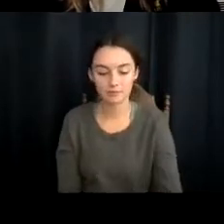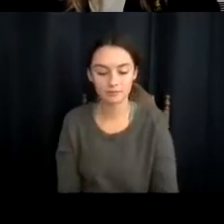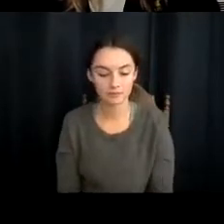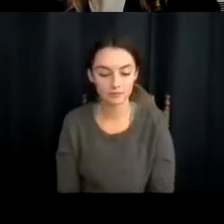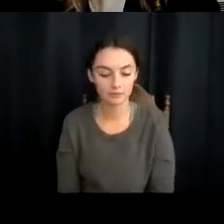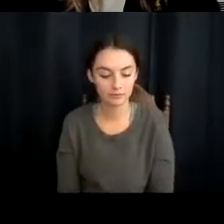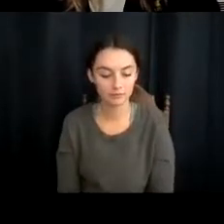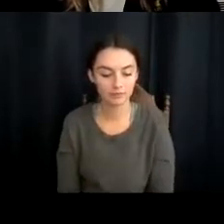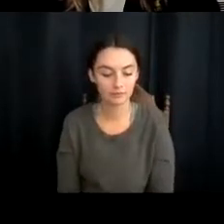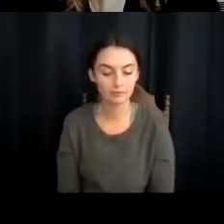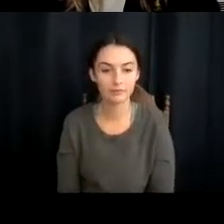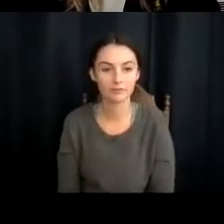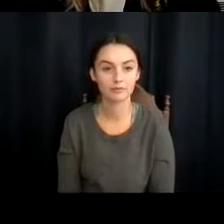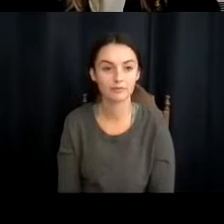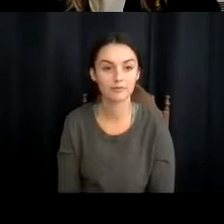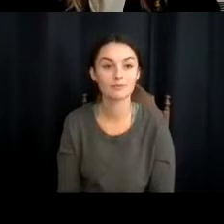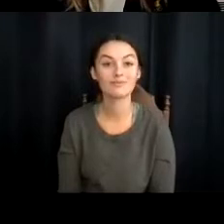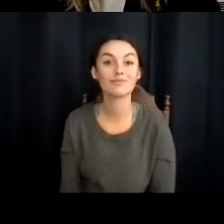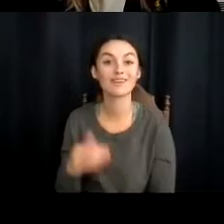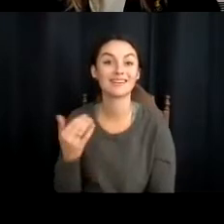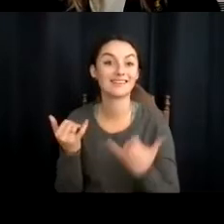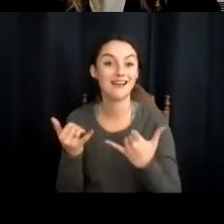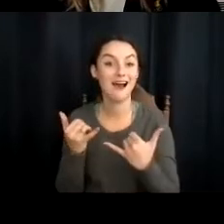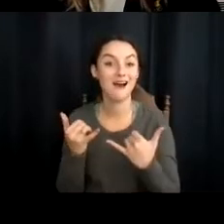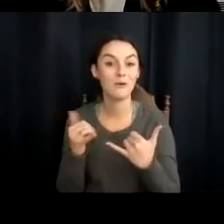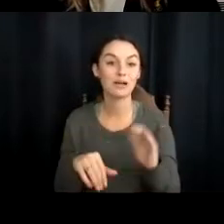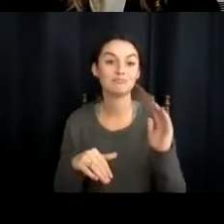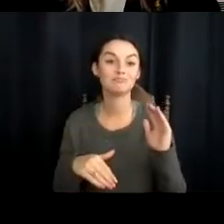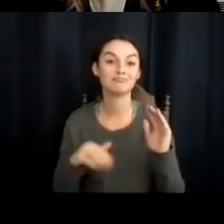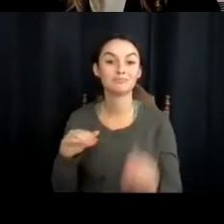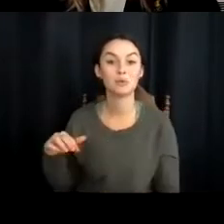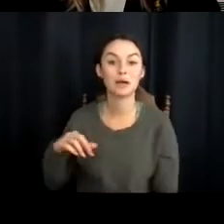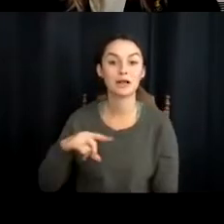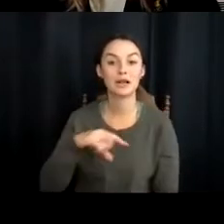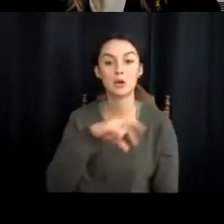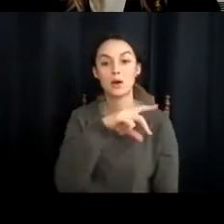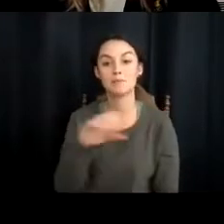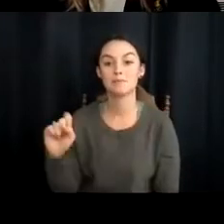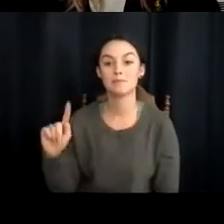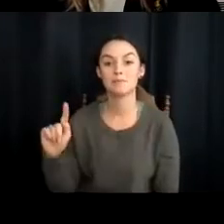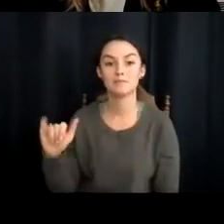up these stairs here and into this room that says House of Representatives at the top.